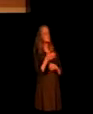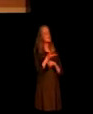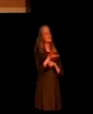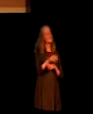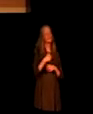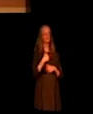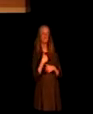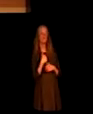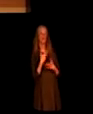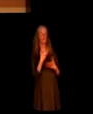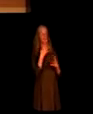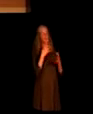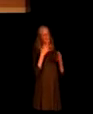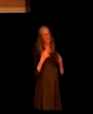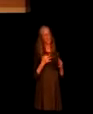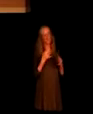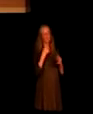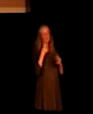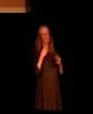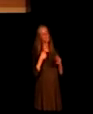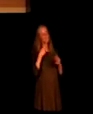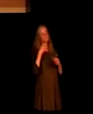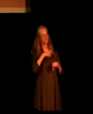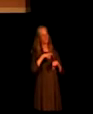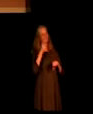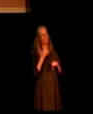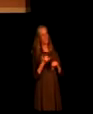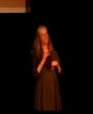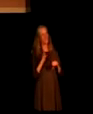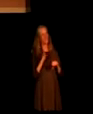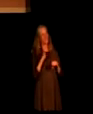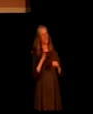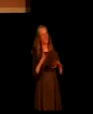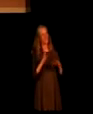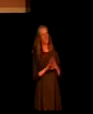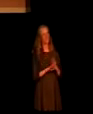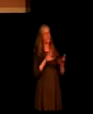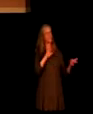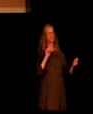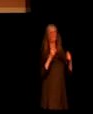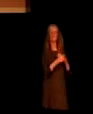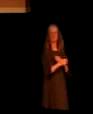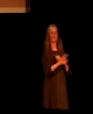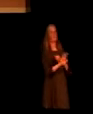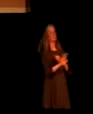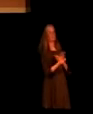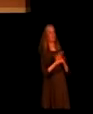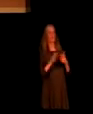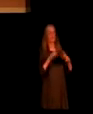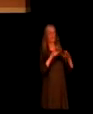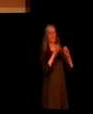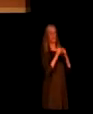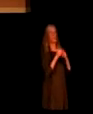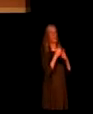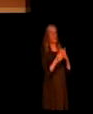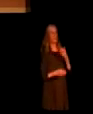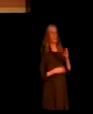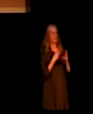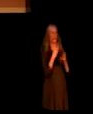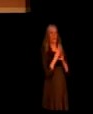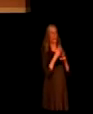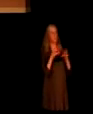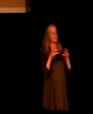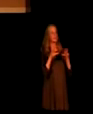into retirement, because it's such a complete flip over the kind of global scale science I did my